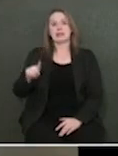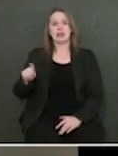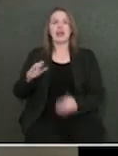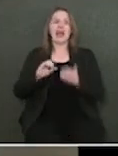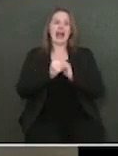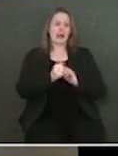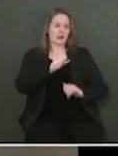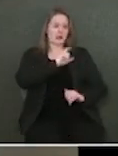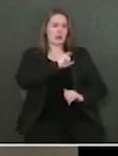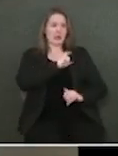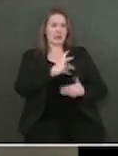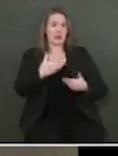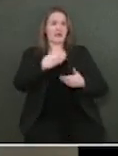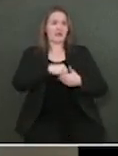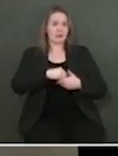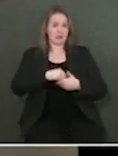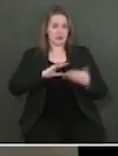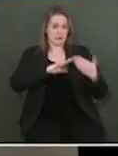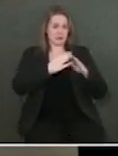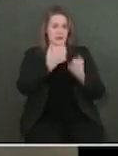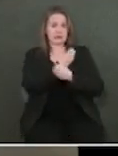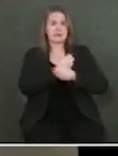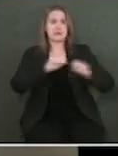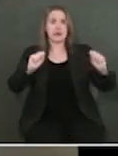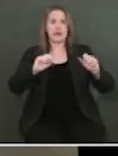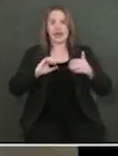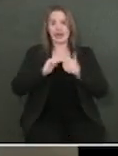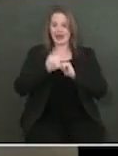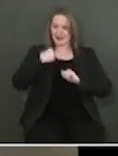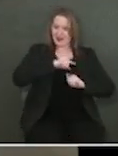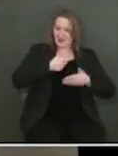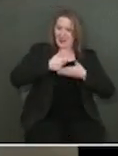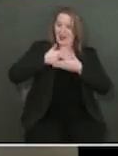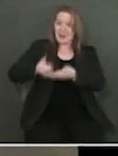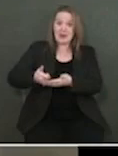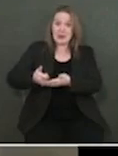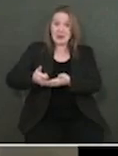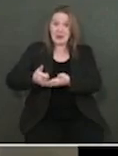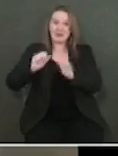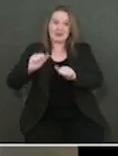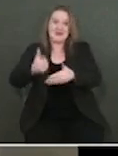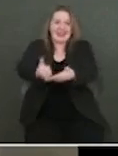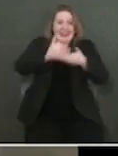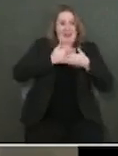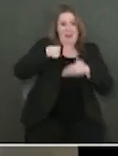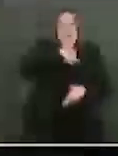community safe during the upcoming weather, and how can the community help you help them?